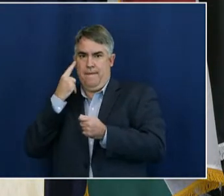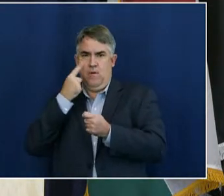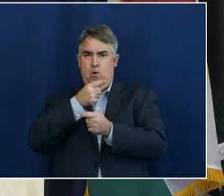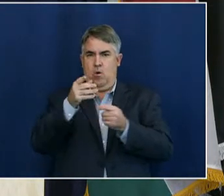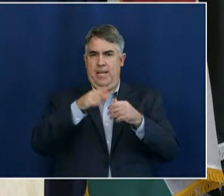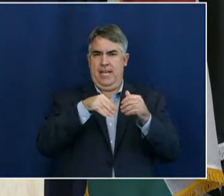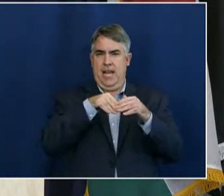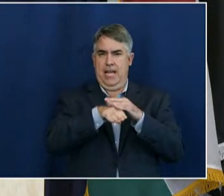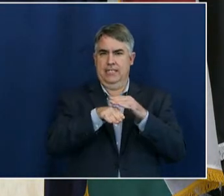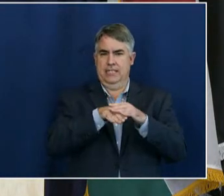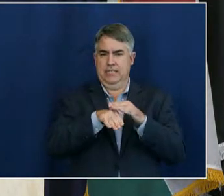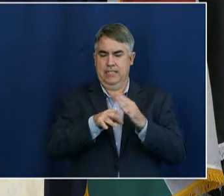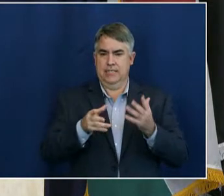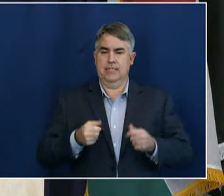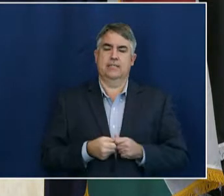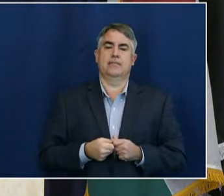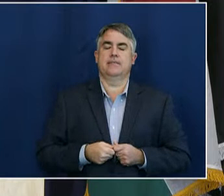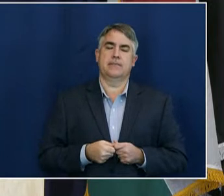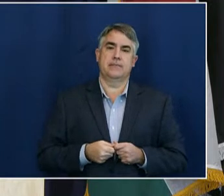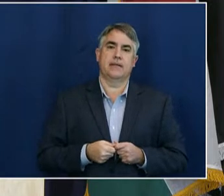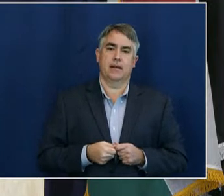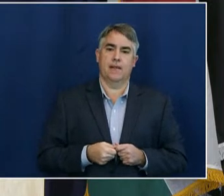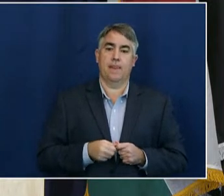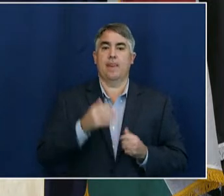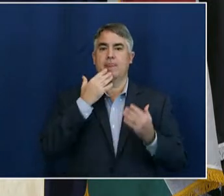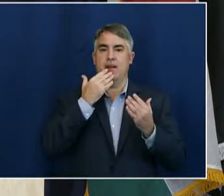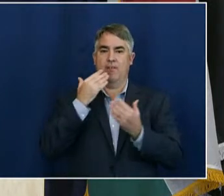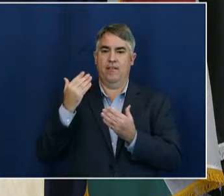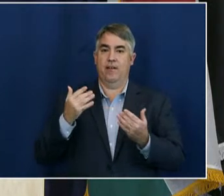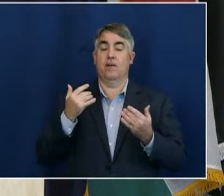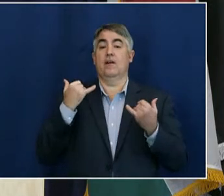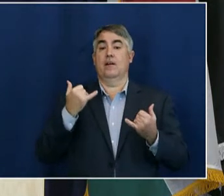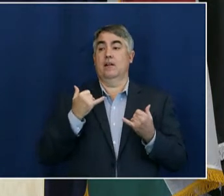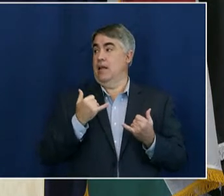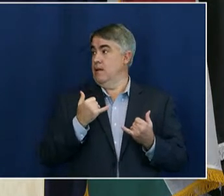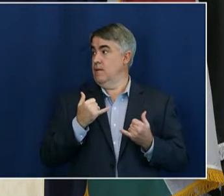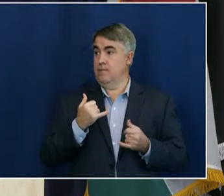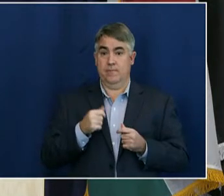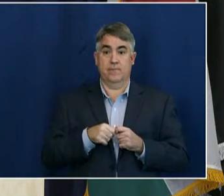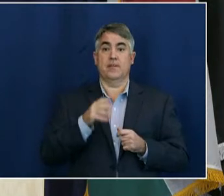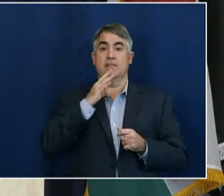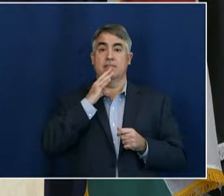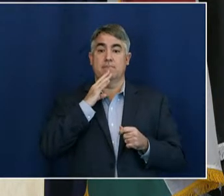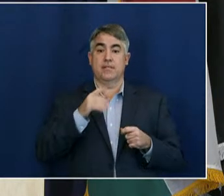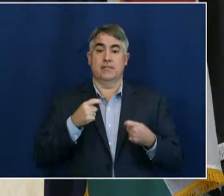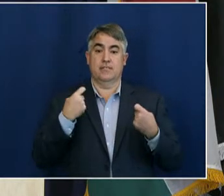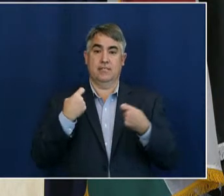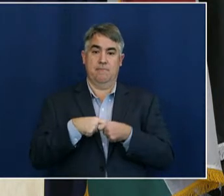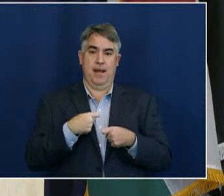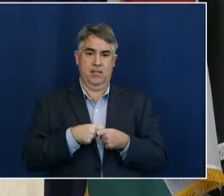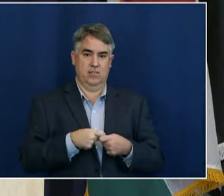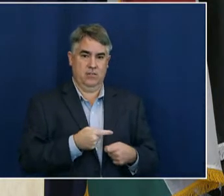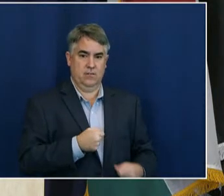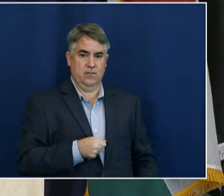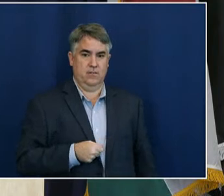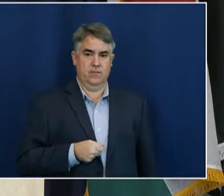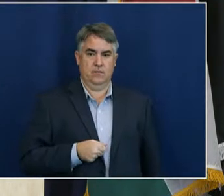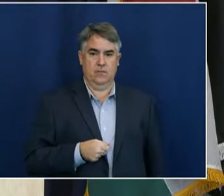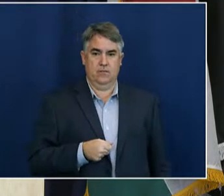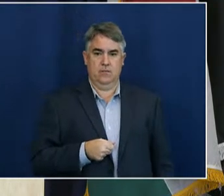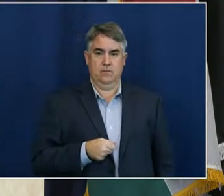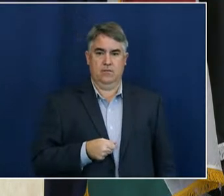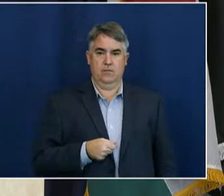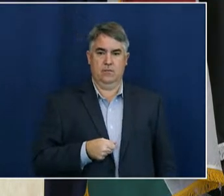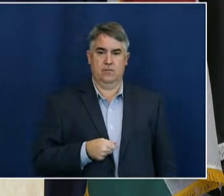and we were trying to move forward. Thank you very much. As it relates to rental assistance, I just wanted to go ahead and remind everyone that this